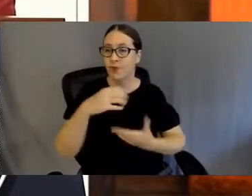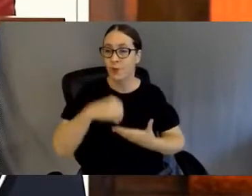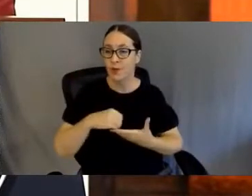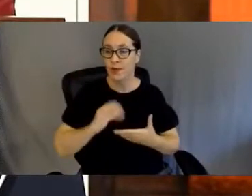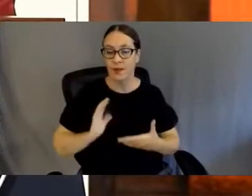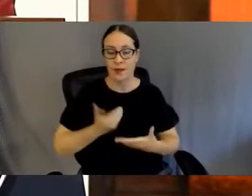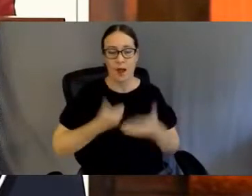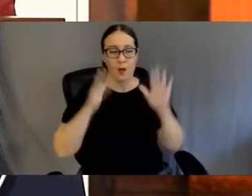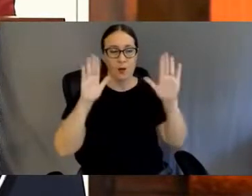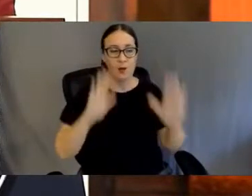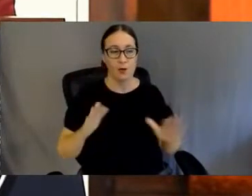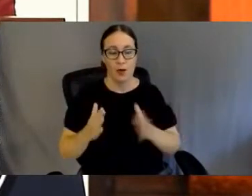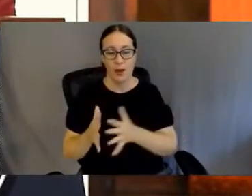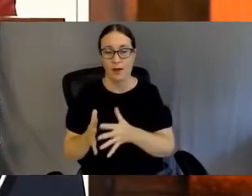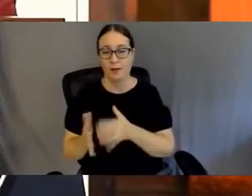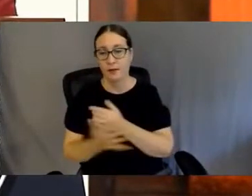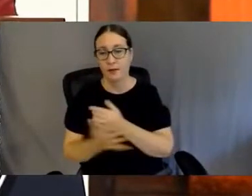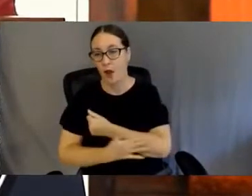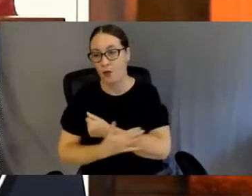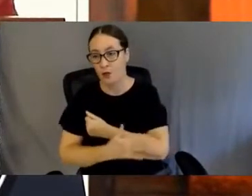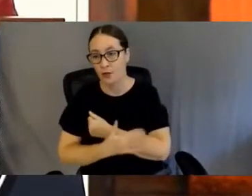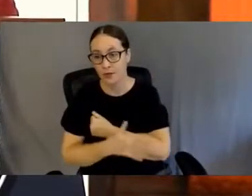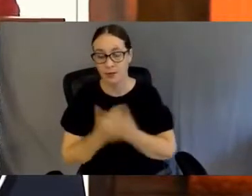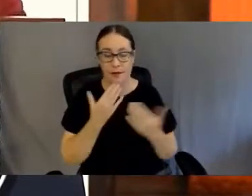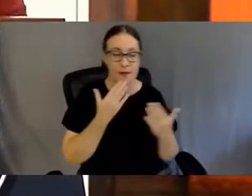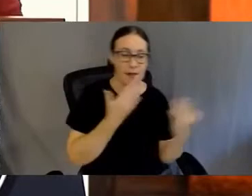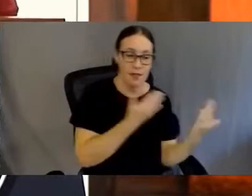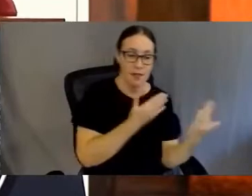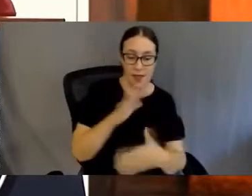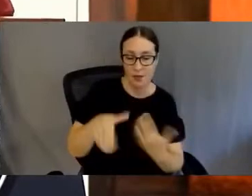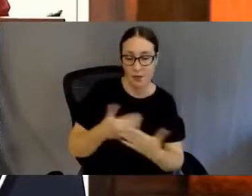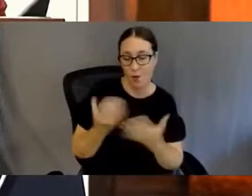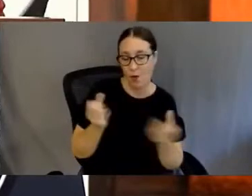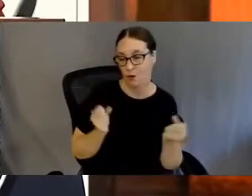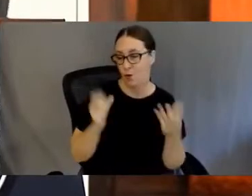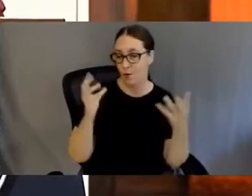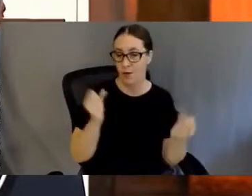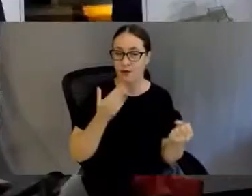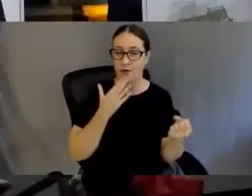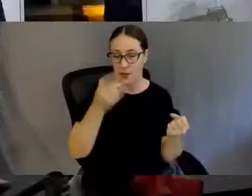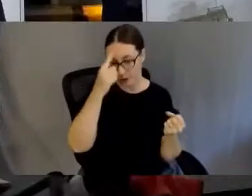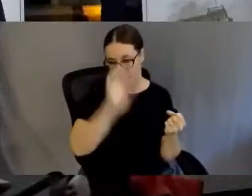country. Thank you all so much, and thank you for the work you're doing.